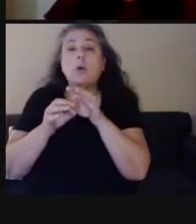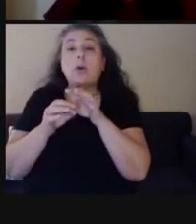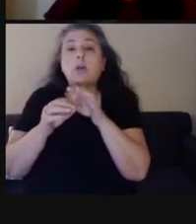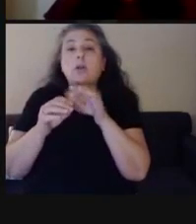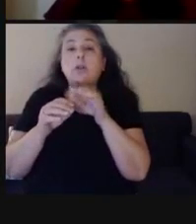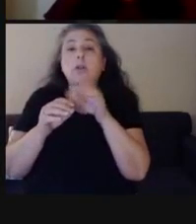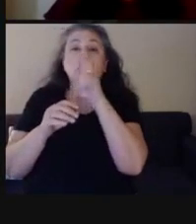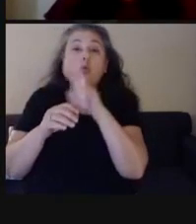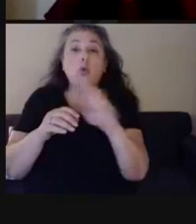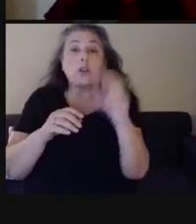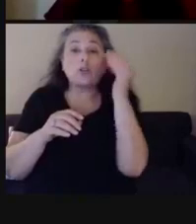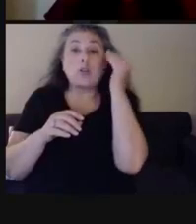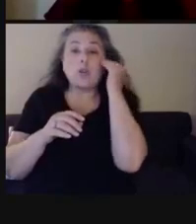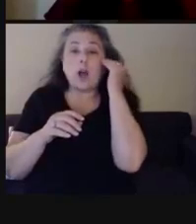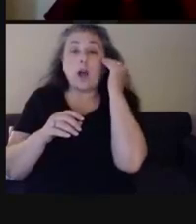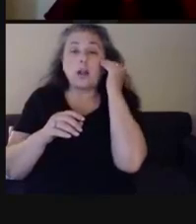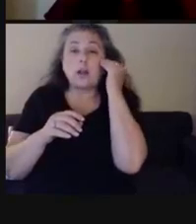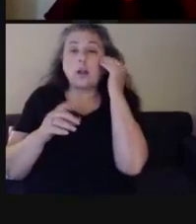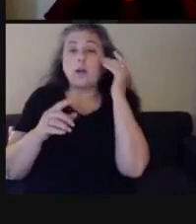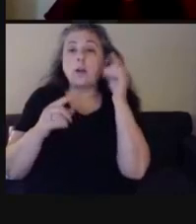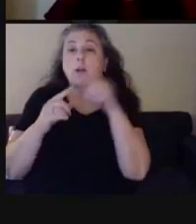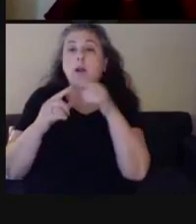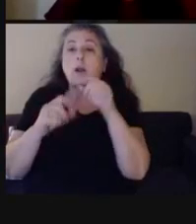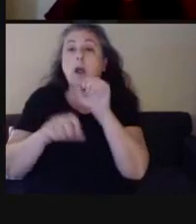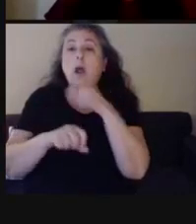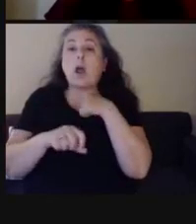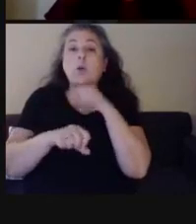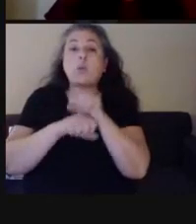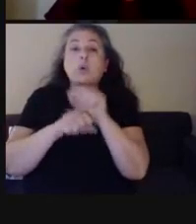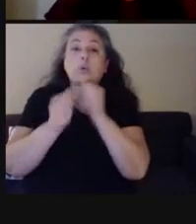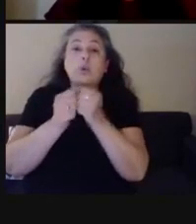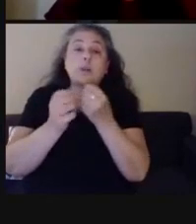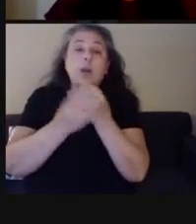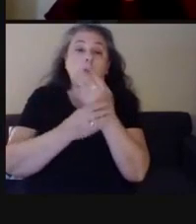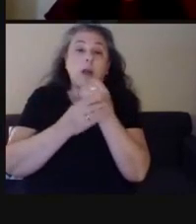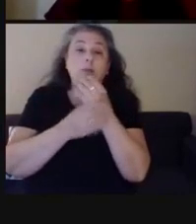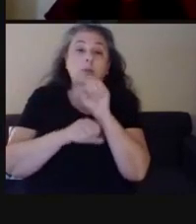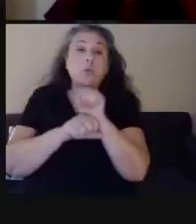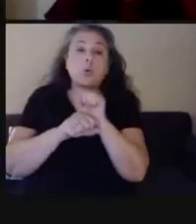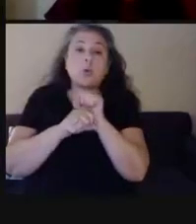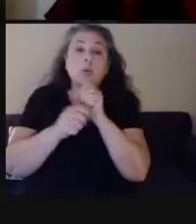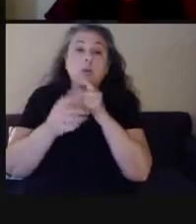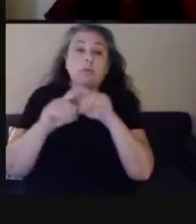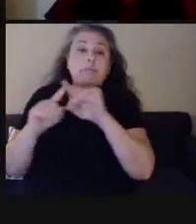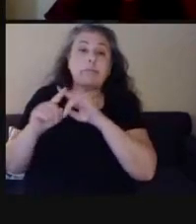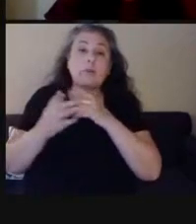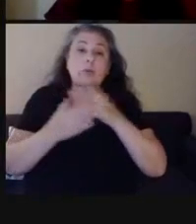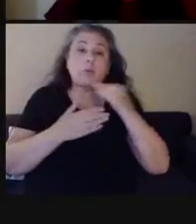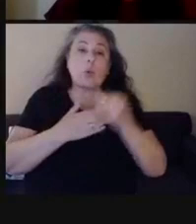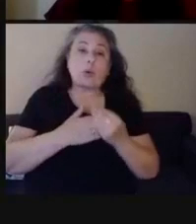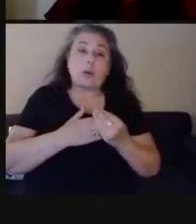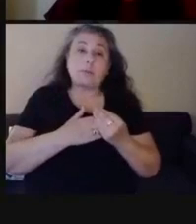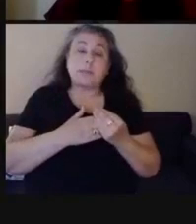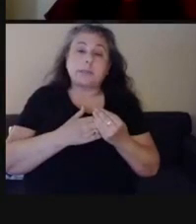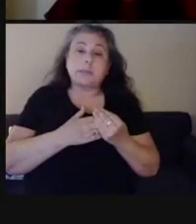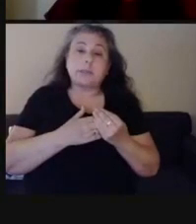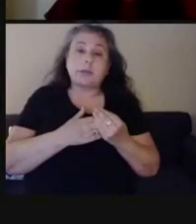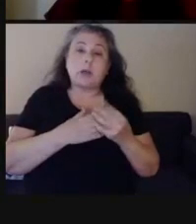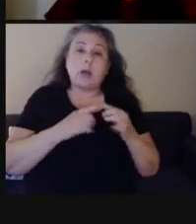knowledge. So when I work with gardens, I work with programs, I work with